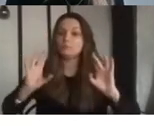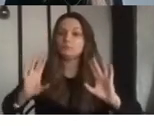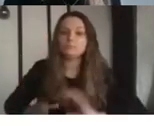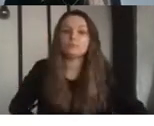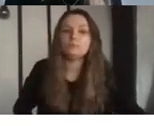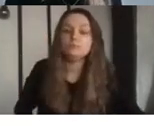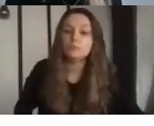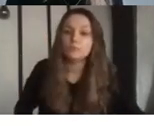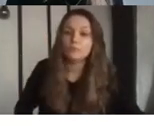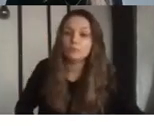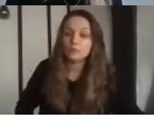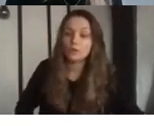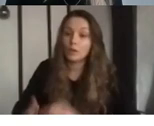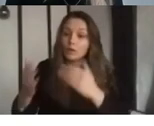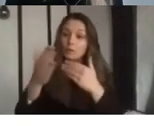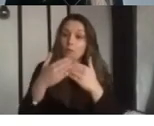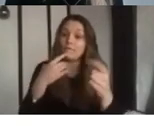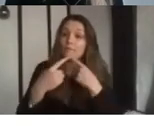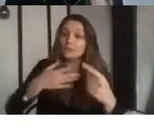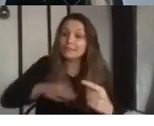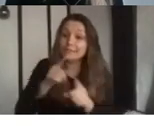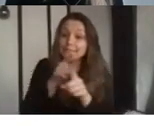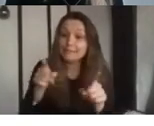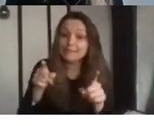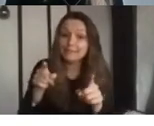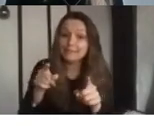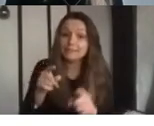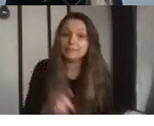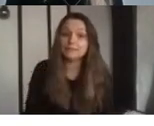So if you need any more information,